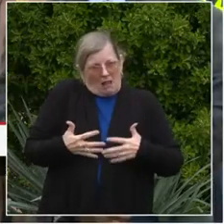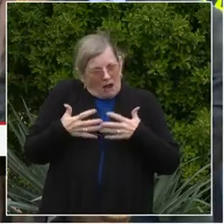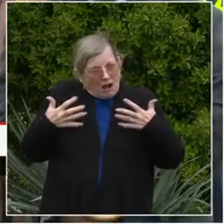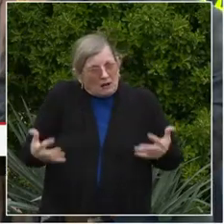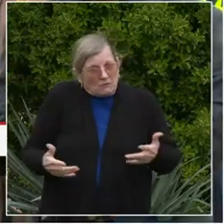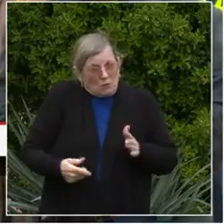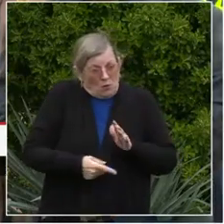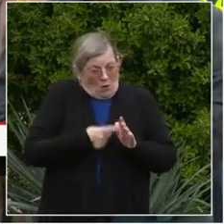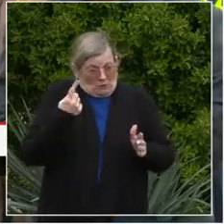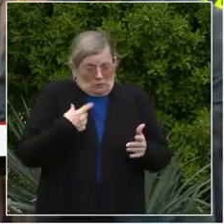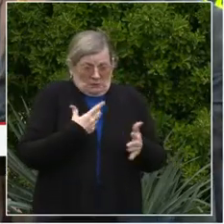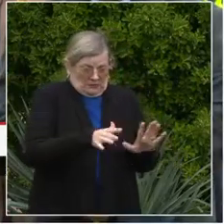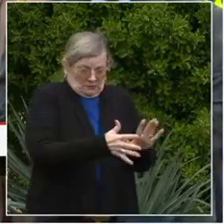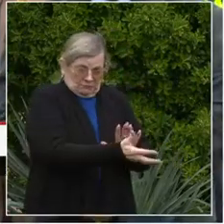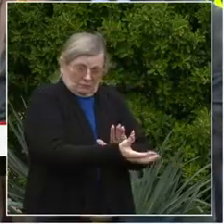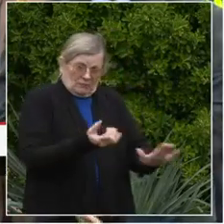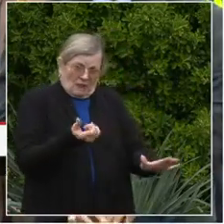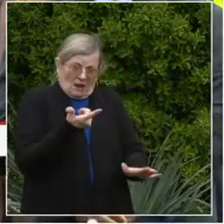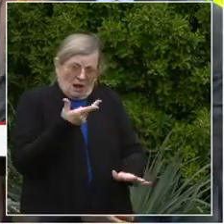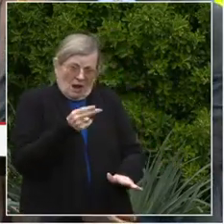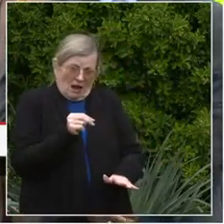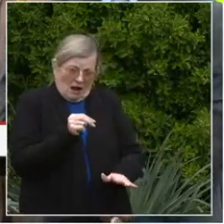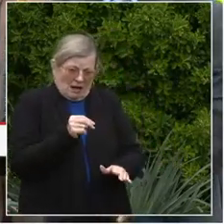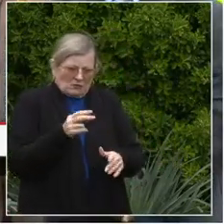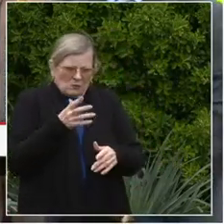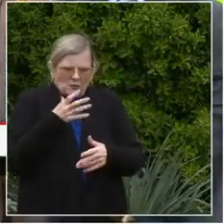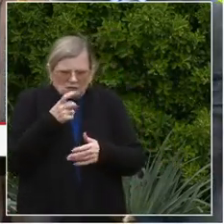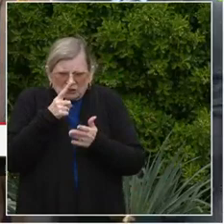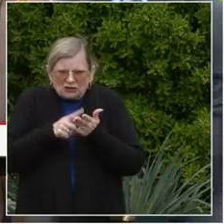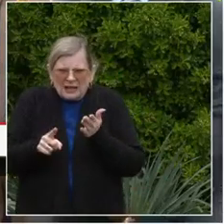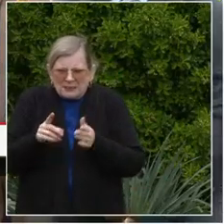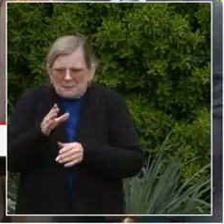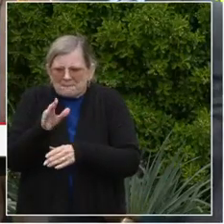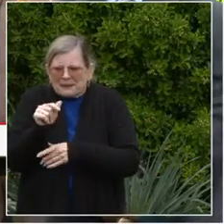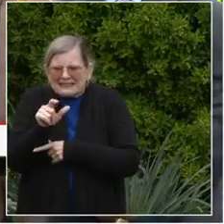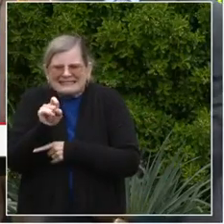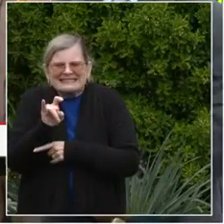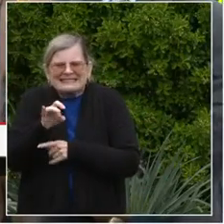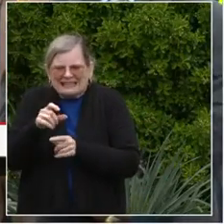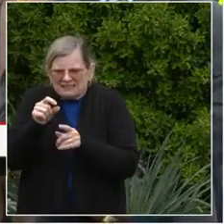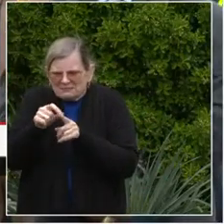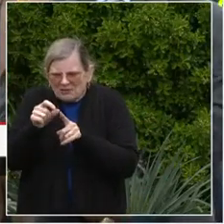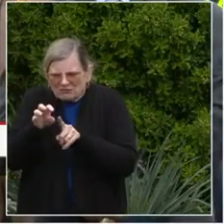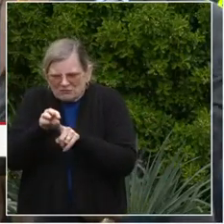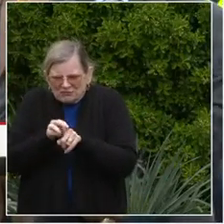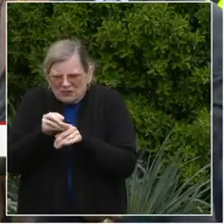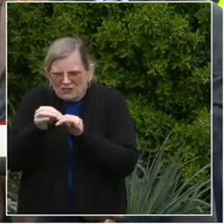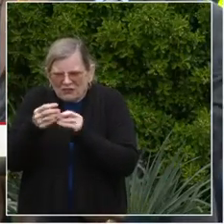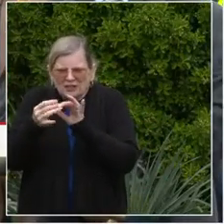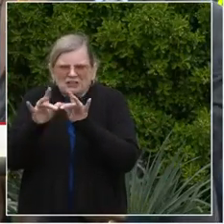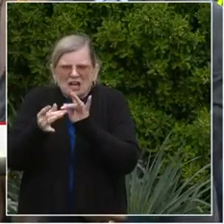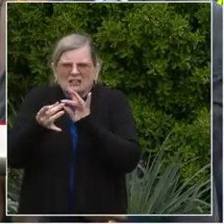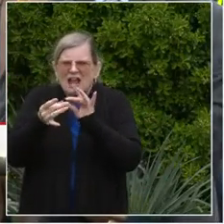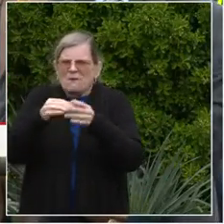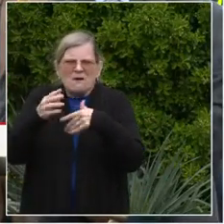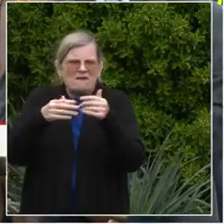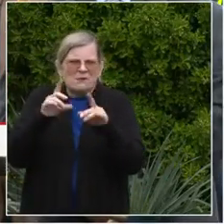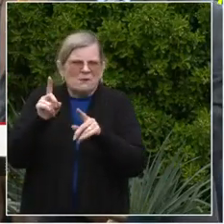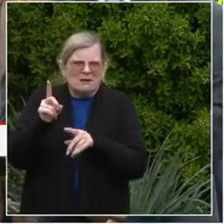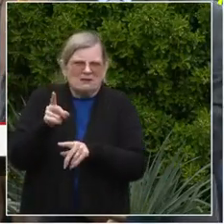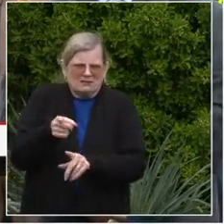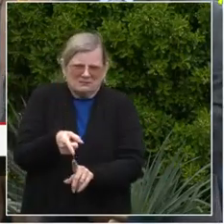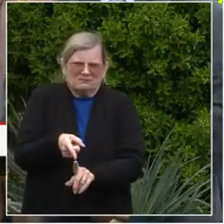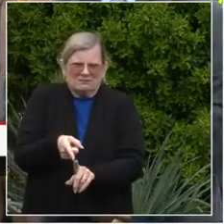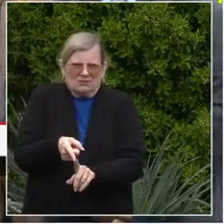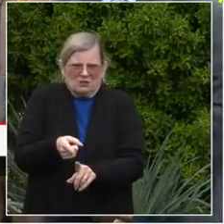firearm, we'll check the ballistics and we'll see, okay, of the crimes or of the times that firearms have been shot in the District of Columbia